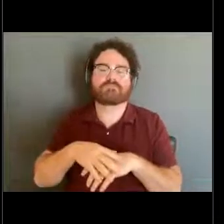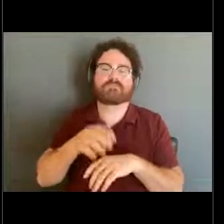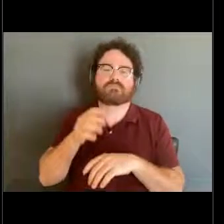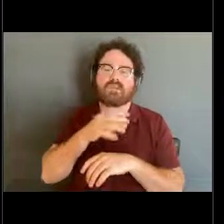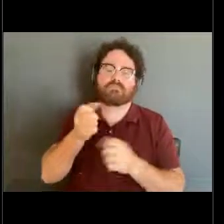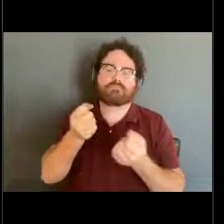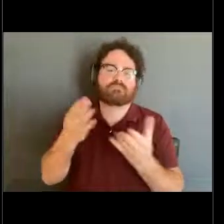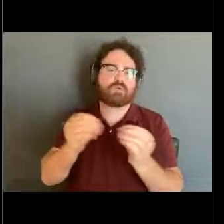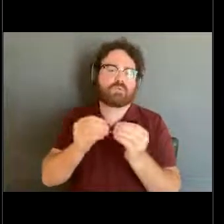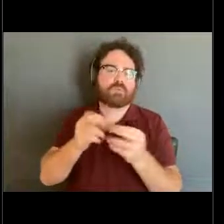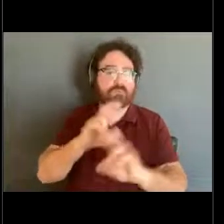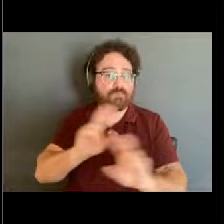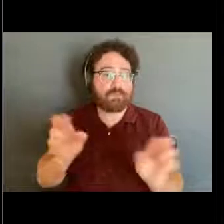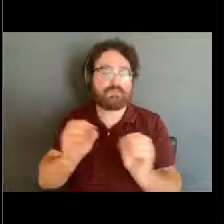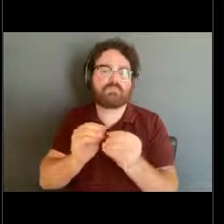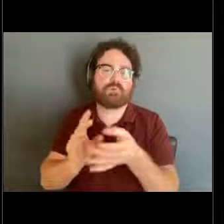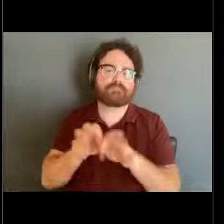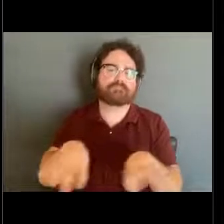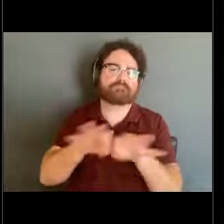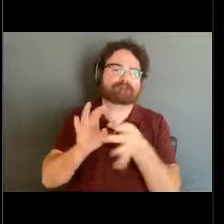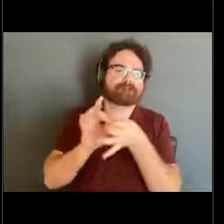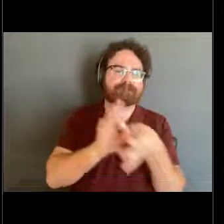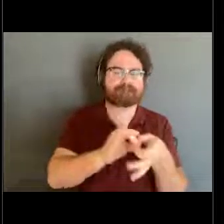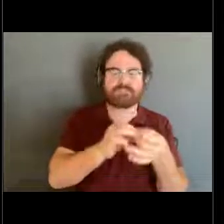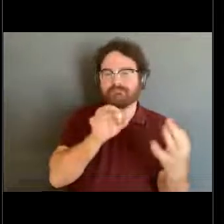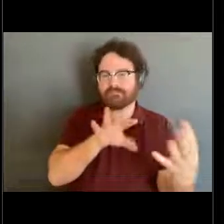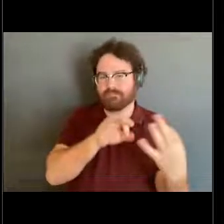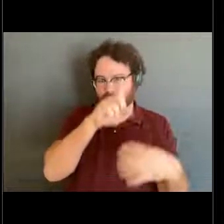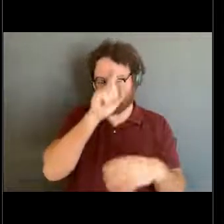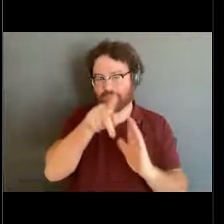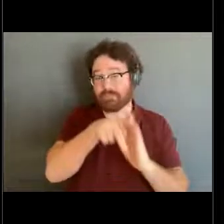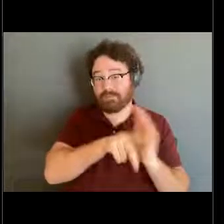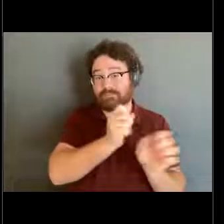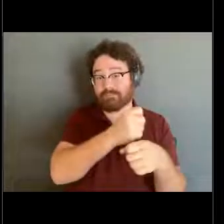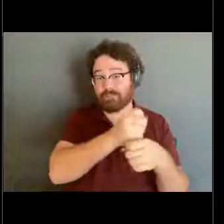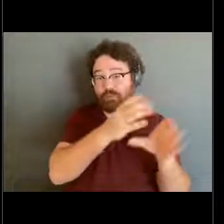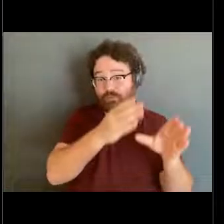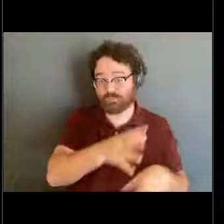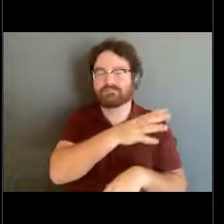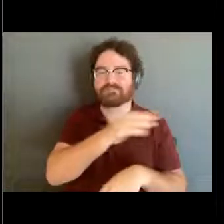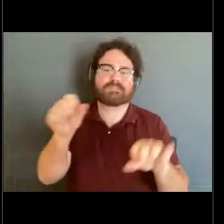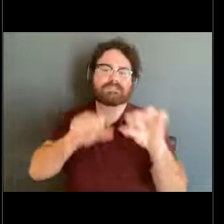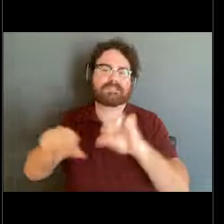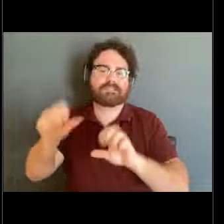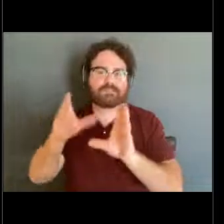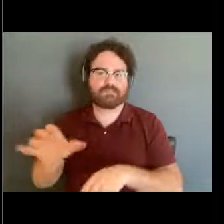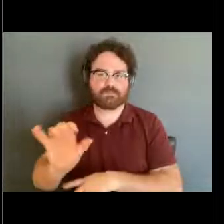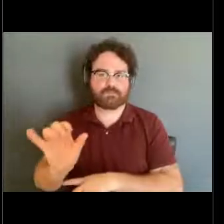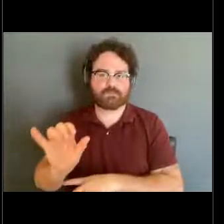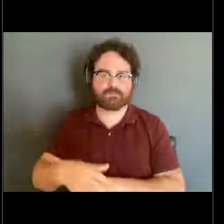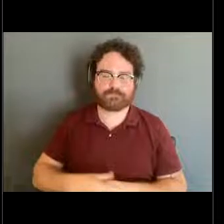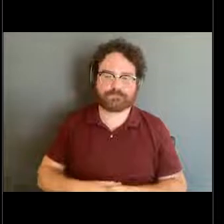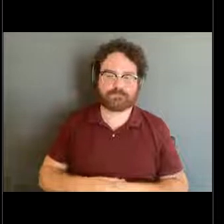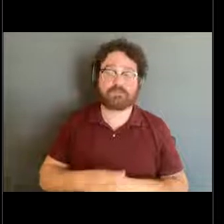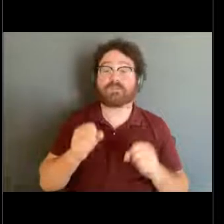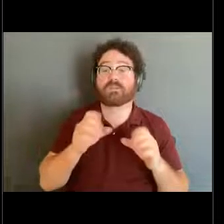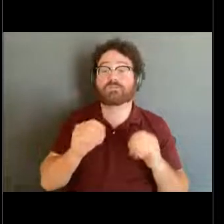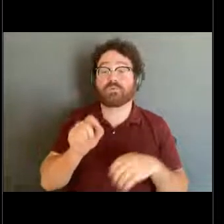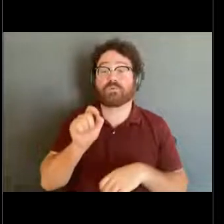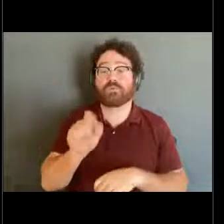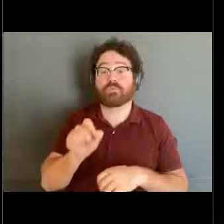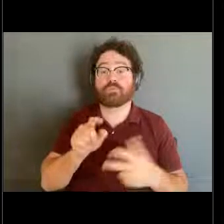more relevant feedback to policymakers and scientists about emissions changing. So point 3, emissions